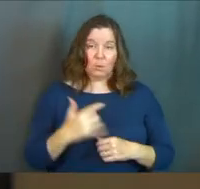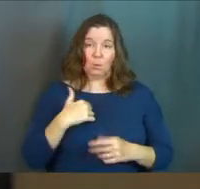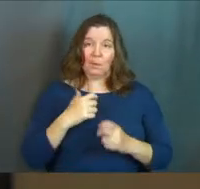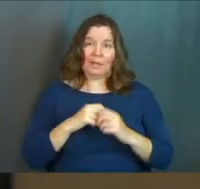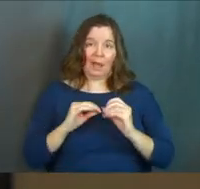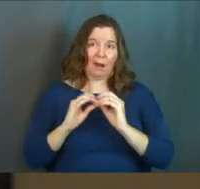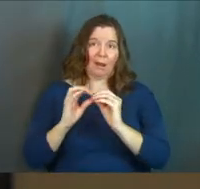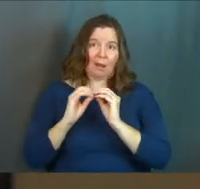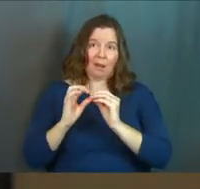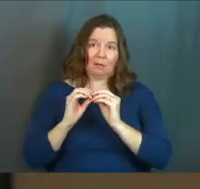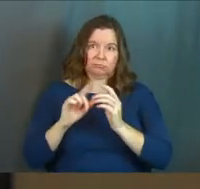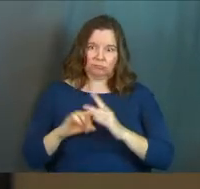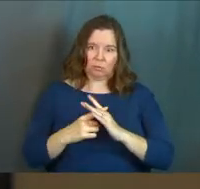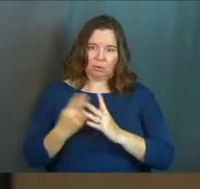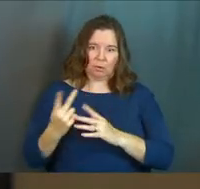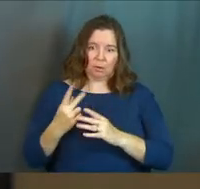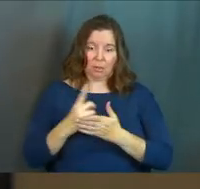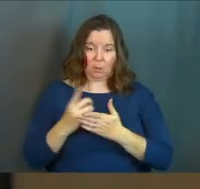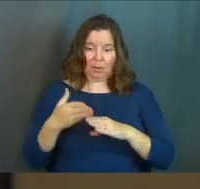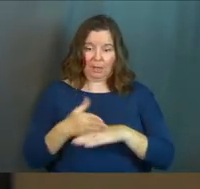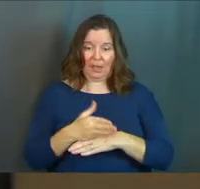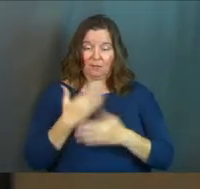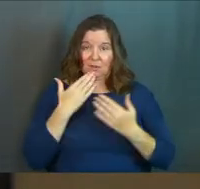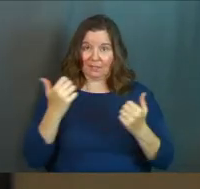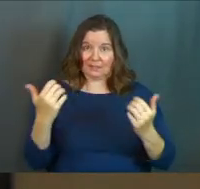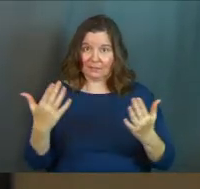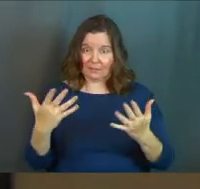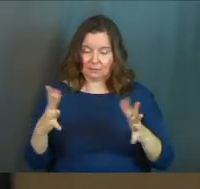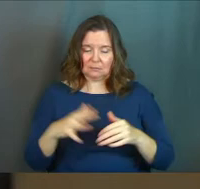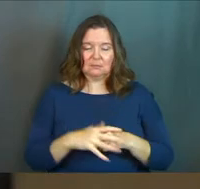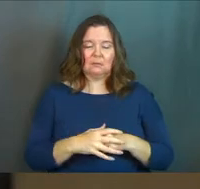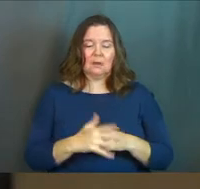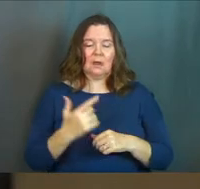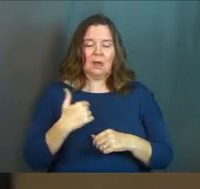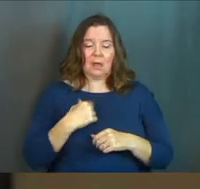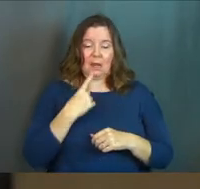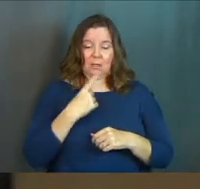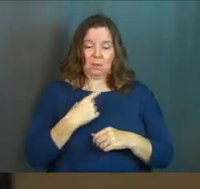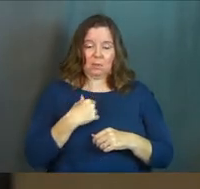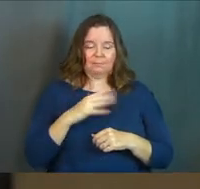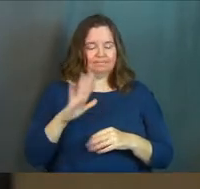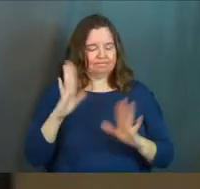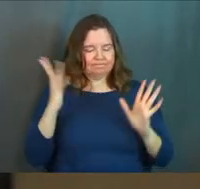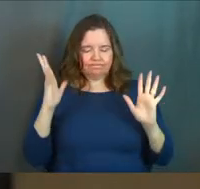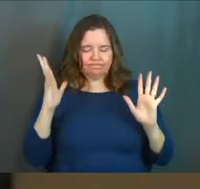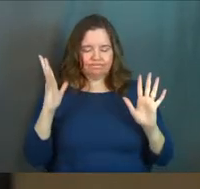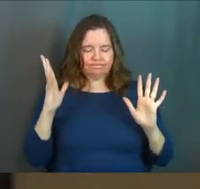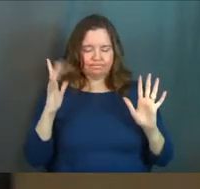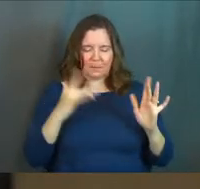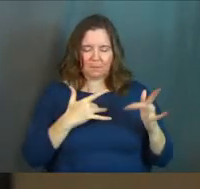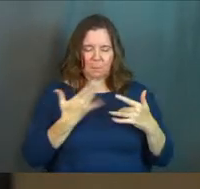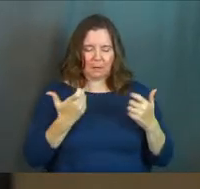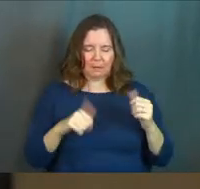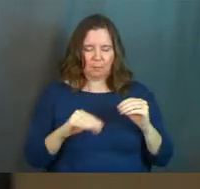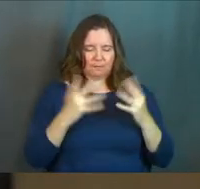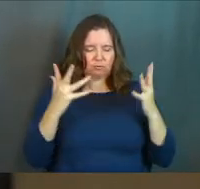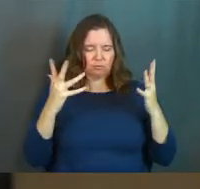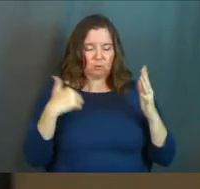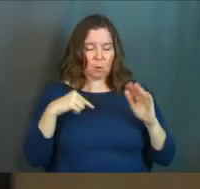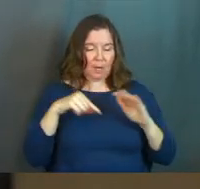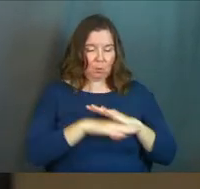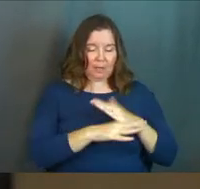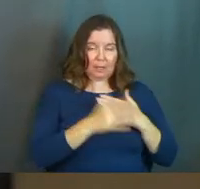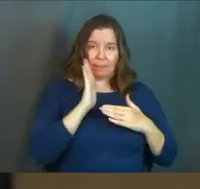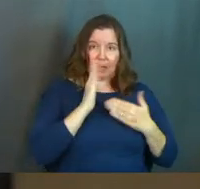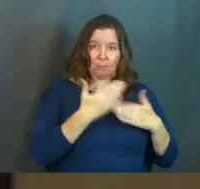We got into an argument the week after Thanksgiving, and I told myself, you know what, you ain't gotta worry about this. So I